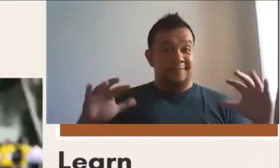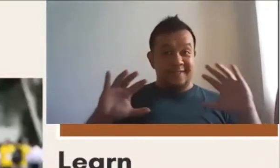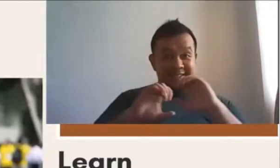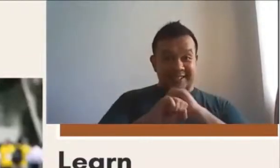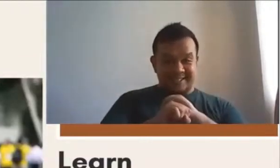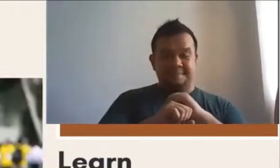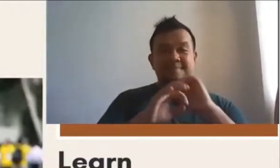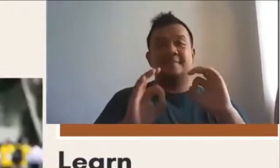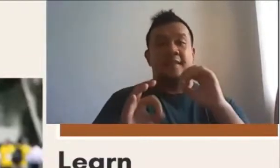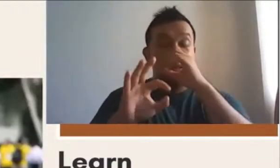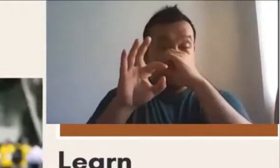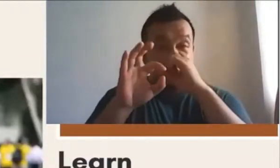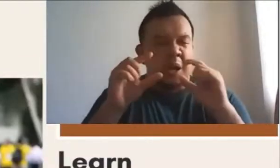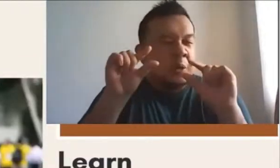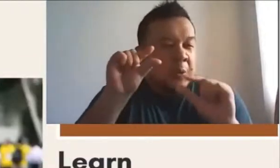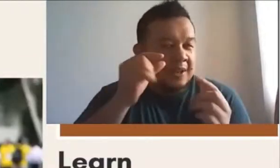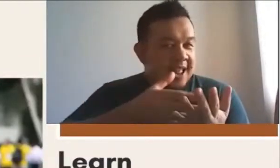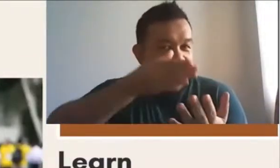okay?